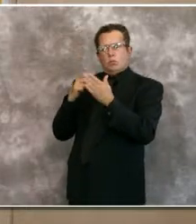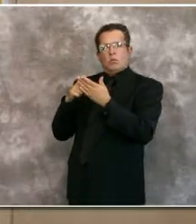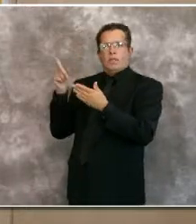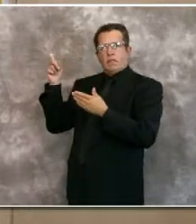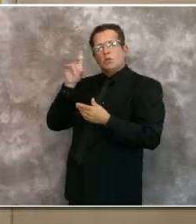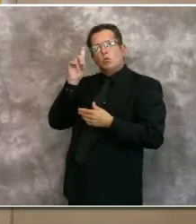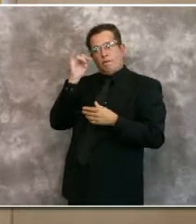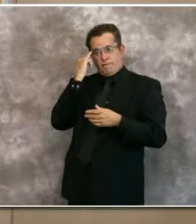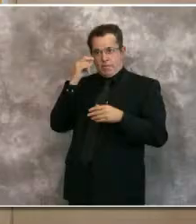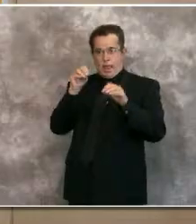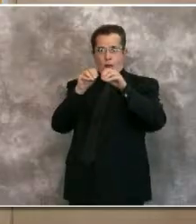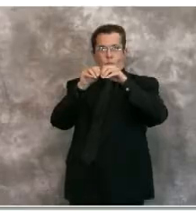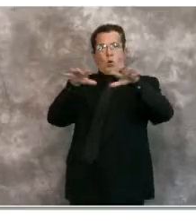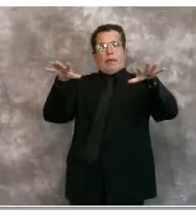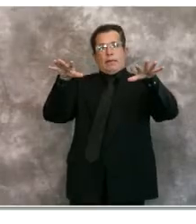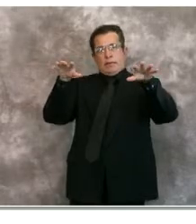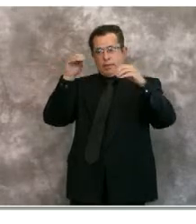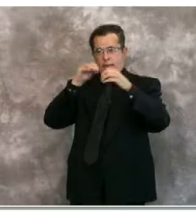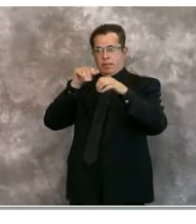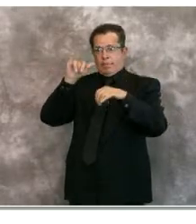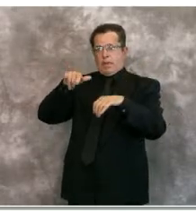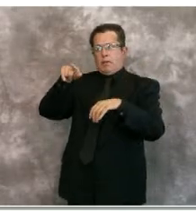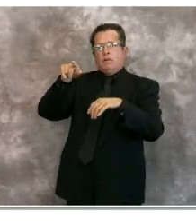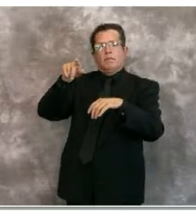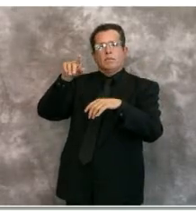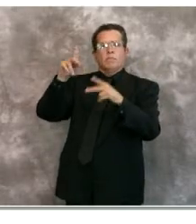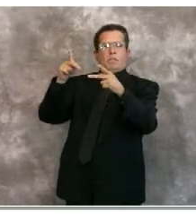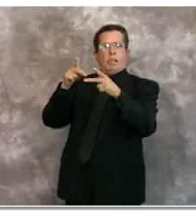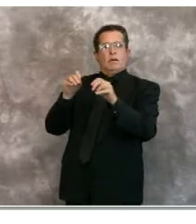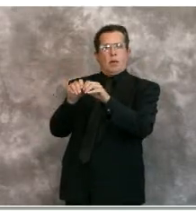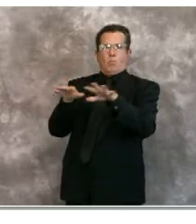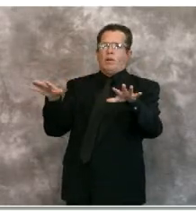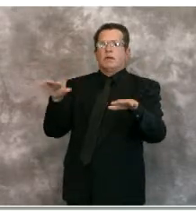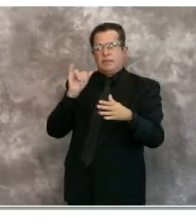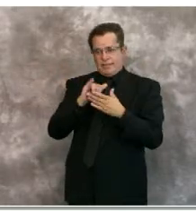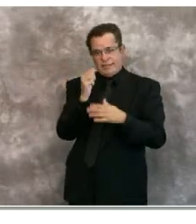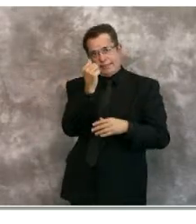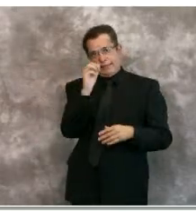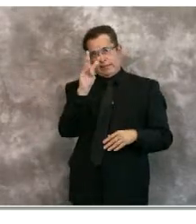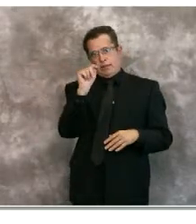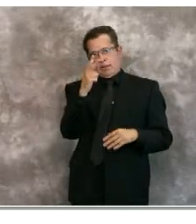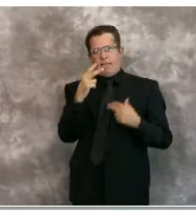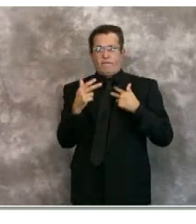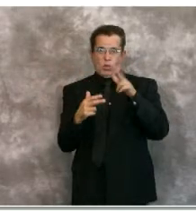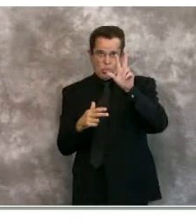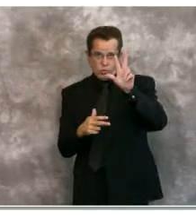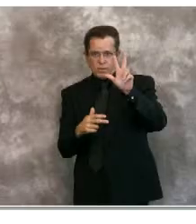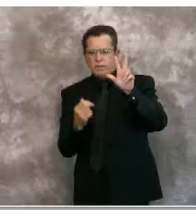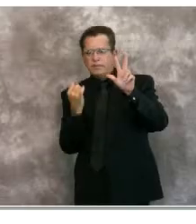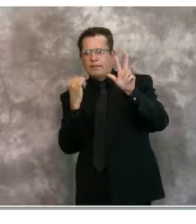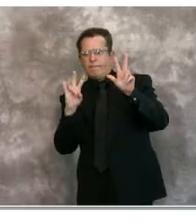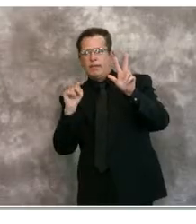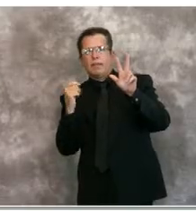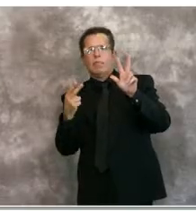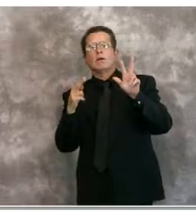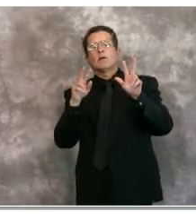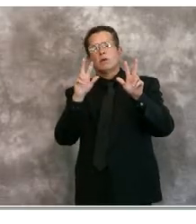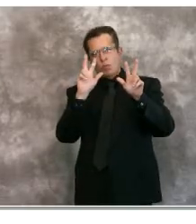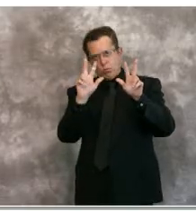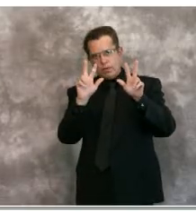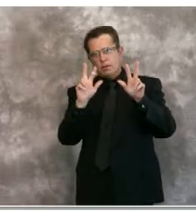an outbreak in a specific facility. So as stated, the 16th we had 3, on the 17th 2, 18th